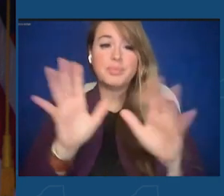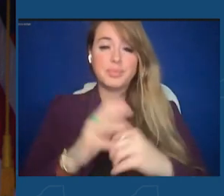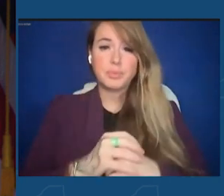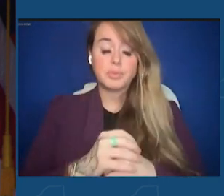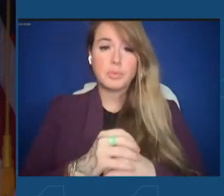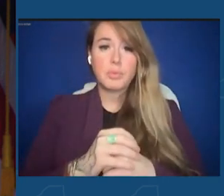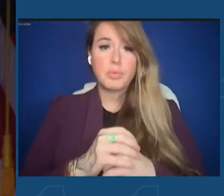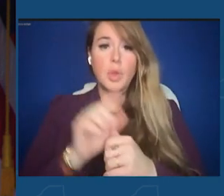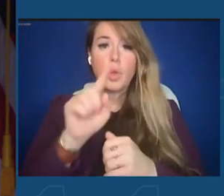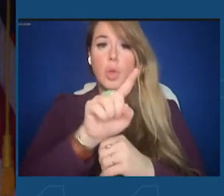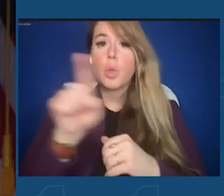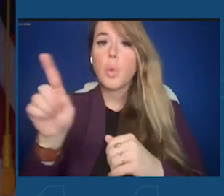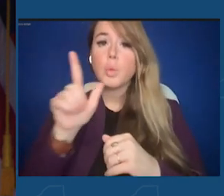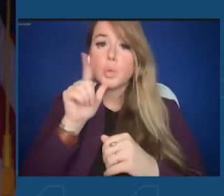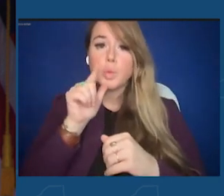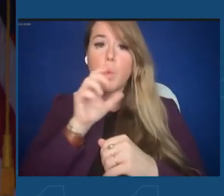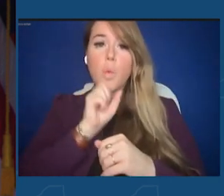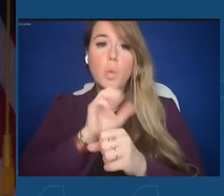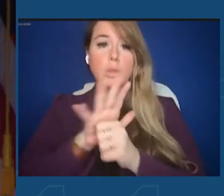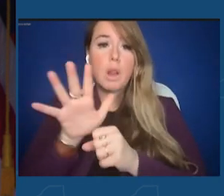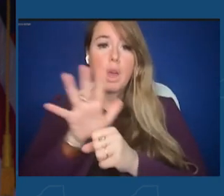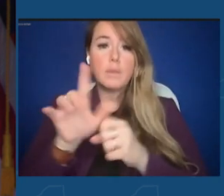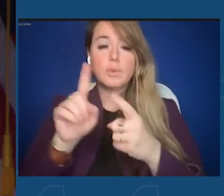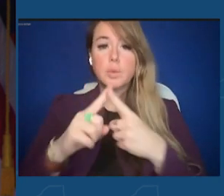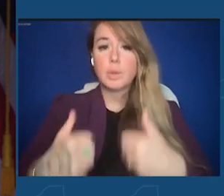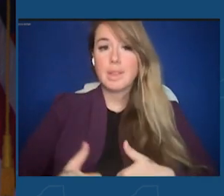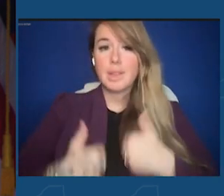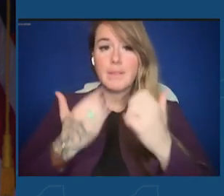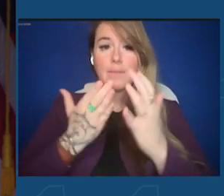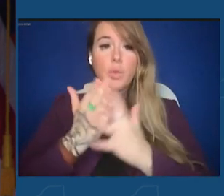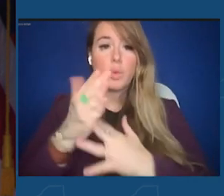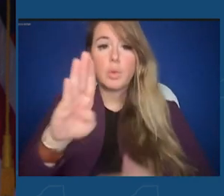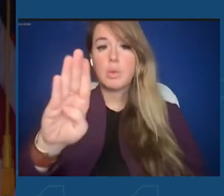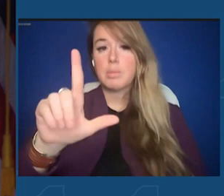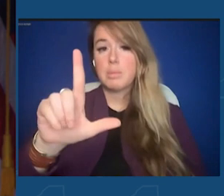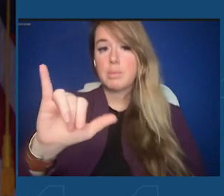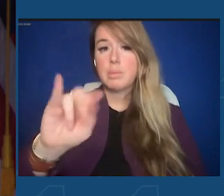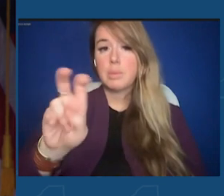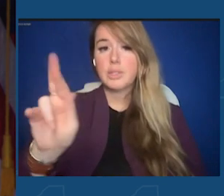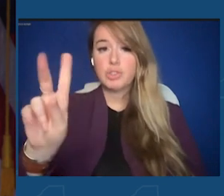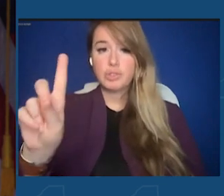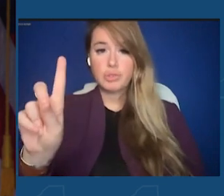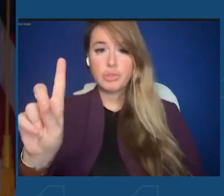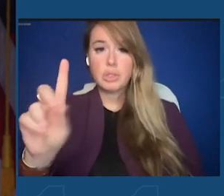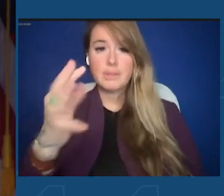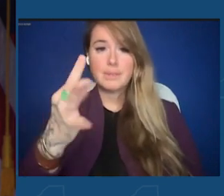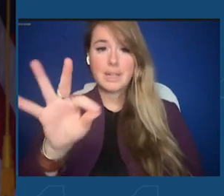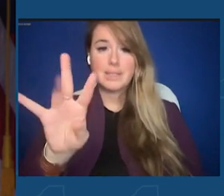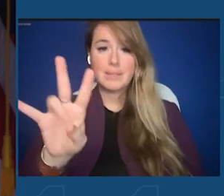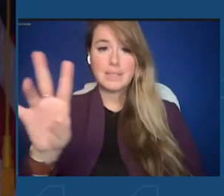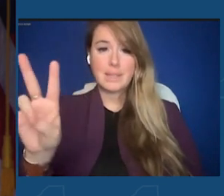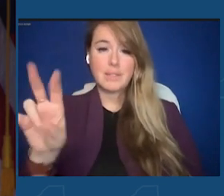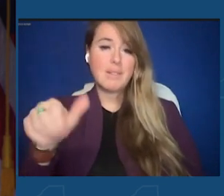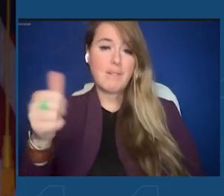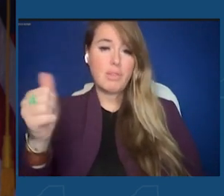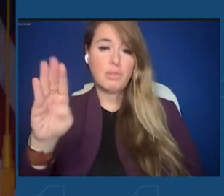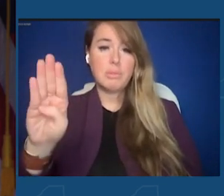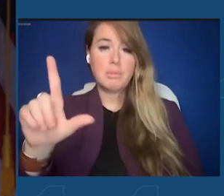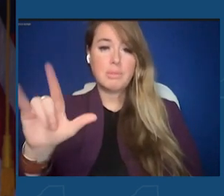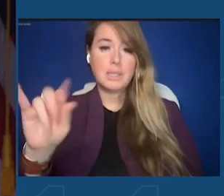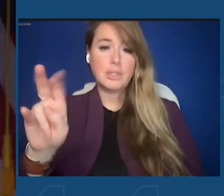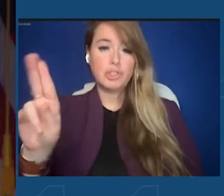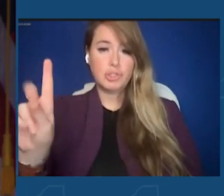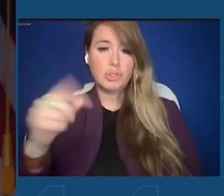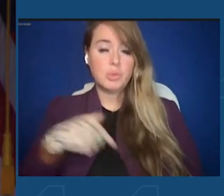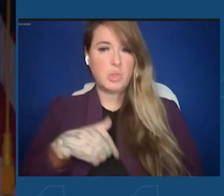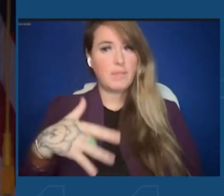of us who are old enough to have lived through the blizzard of '77 and other blizzards just thought we'd seen it all, but we were